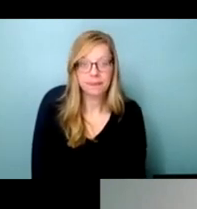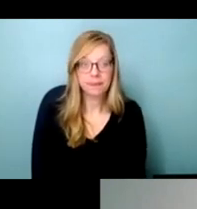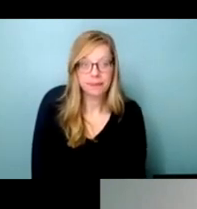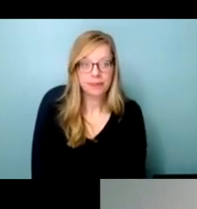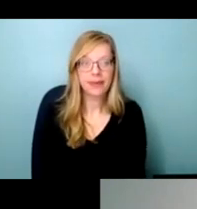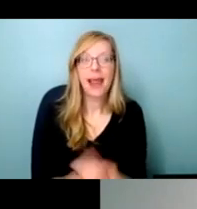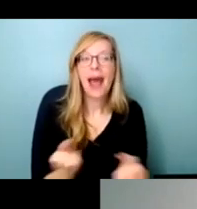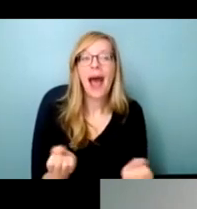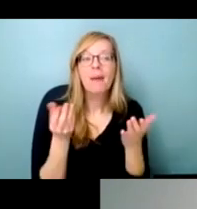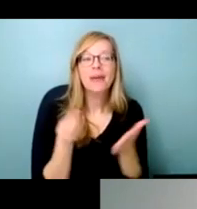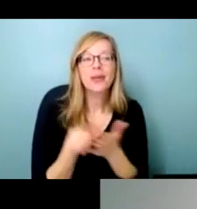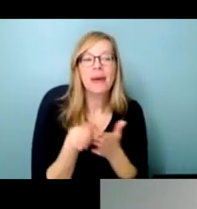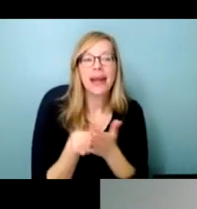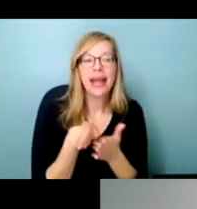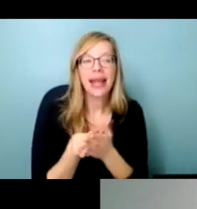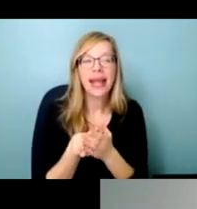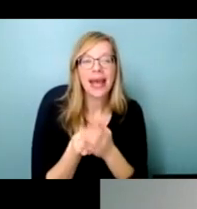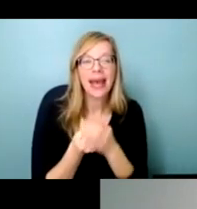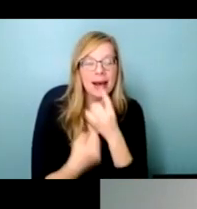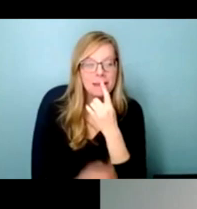money?